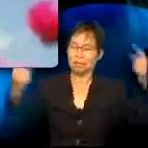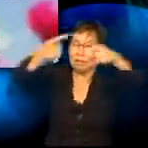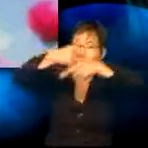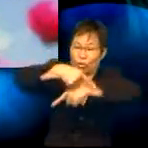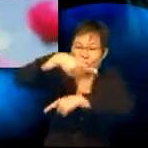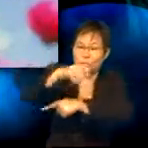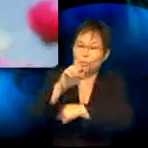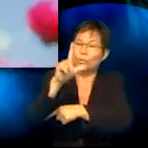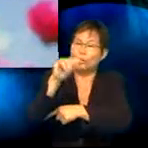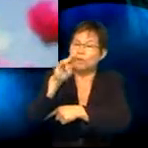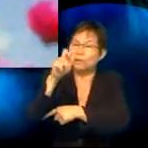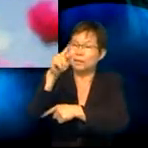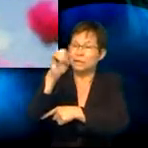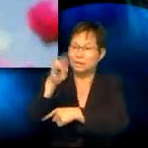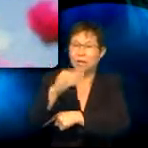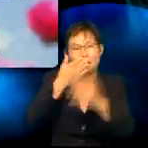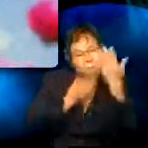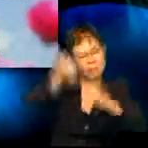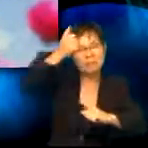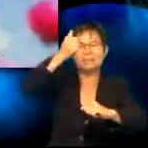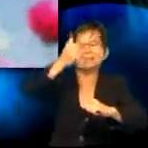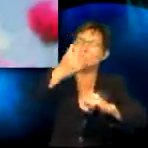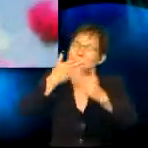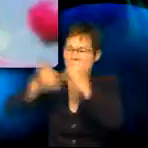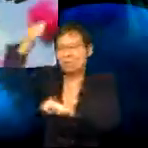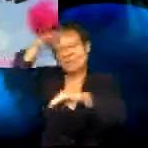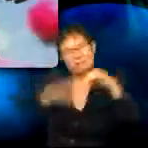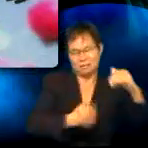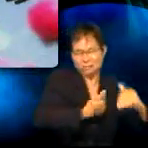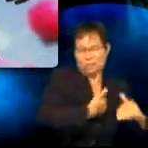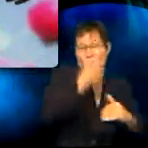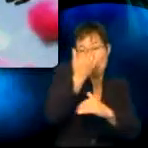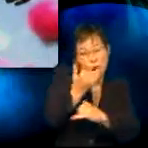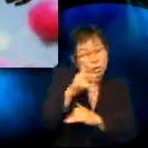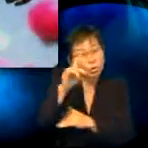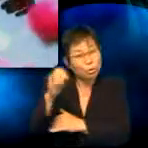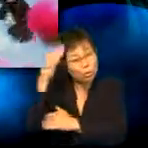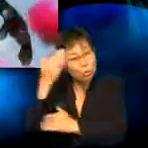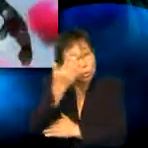Cross-pollination is better than self-pollination. Do you want to know why?